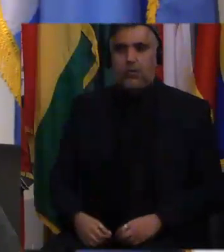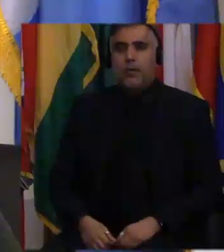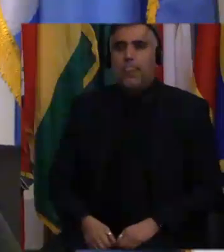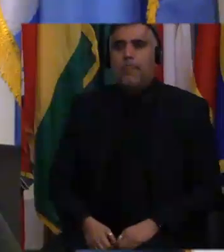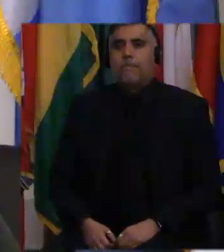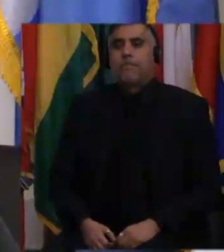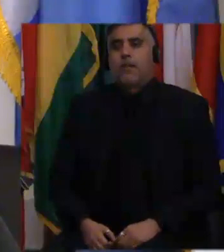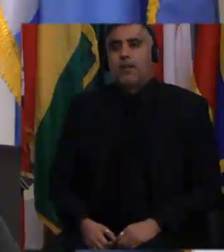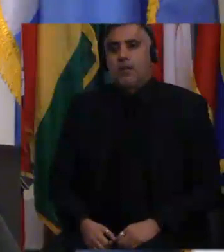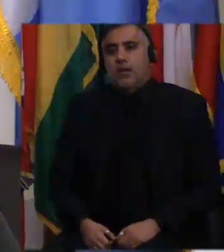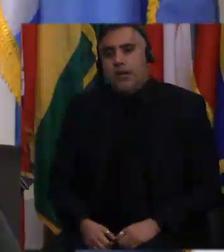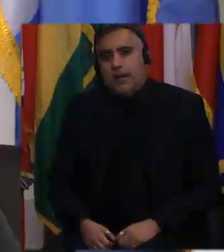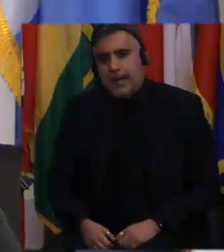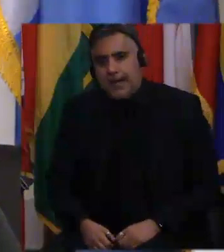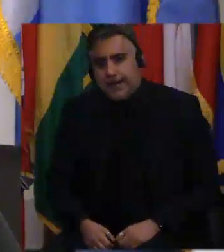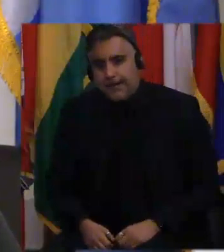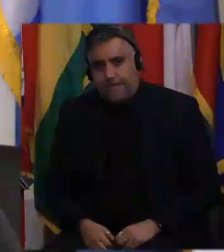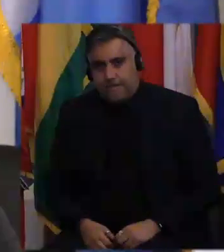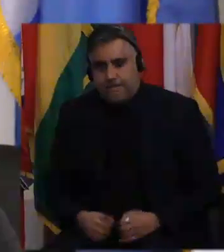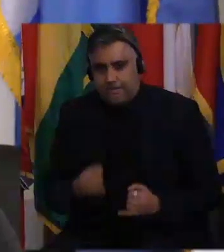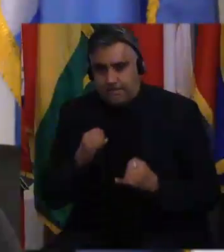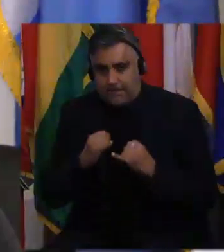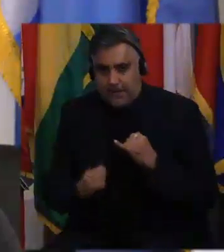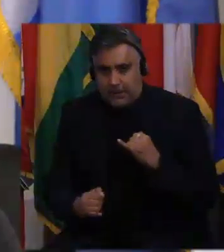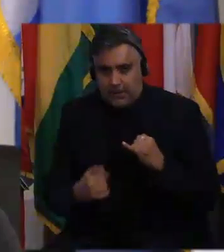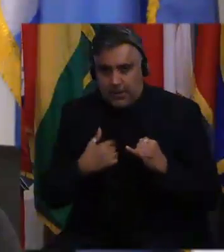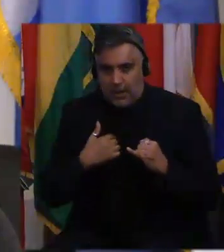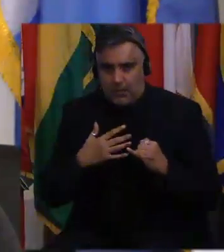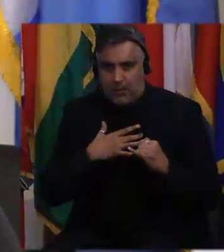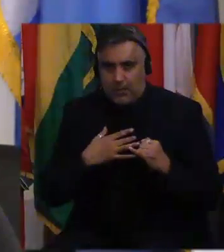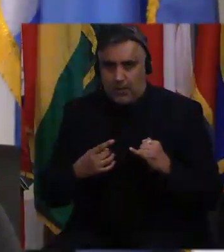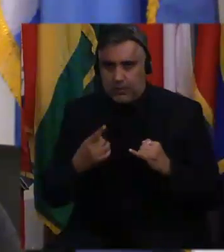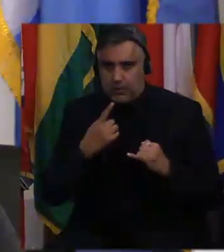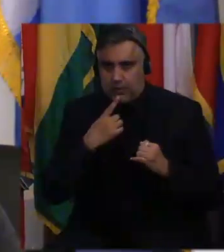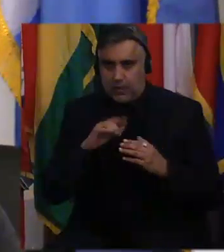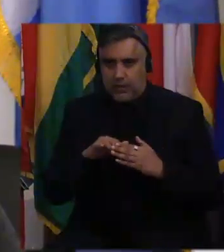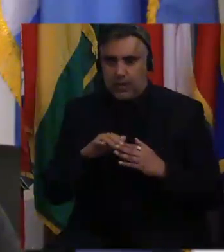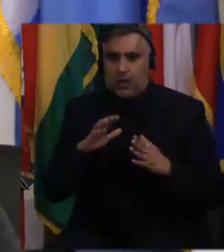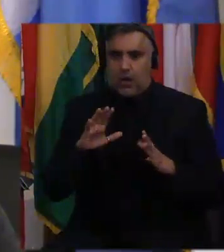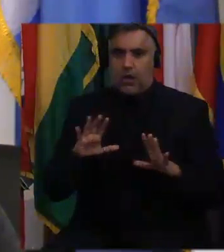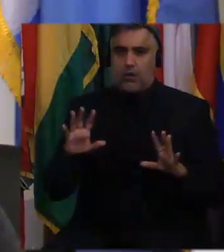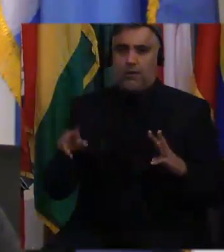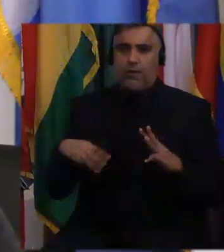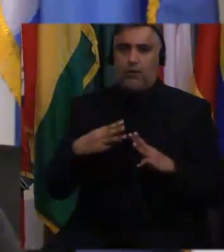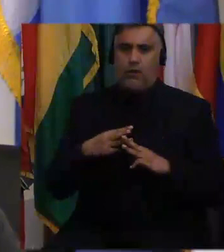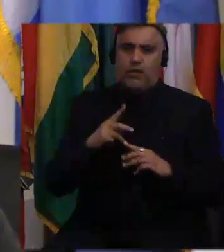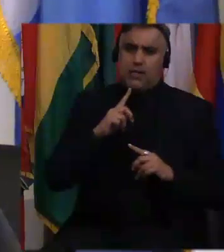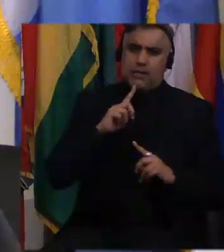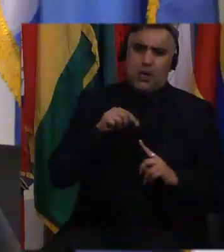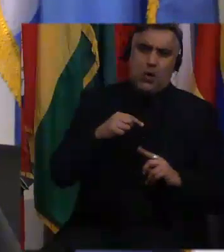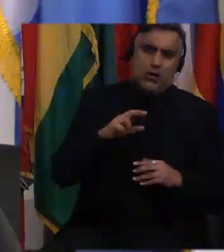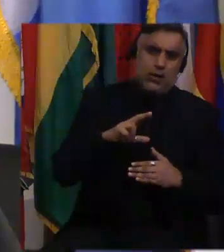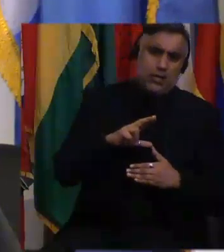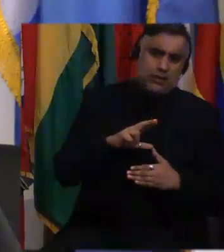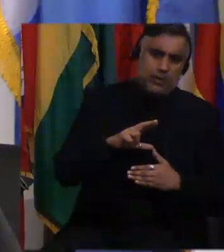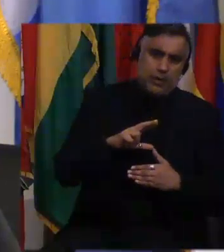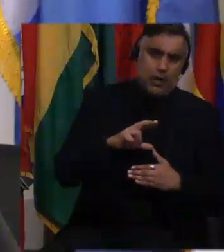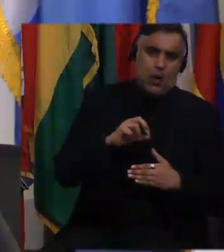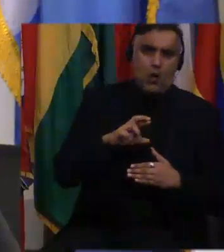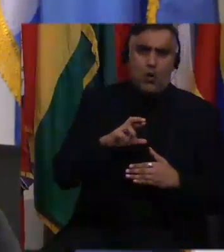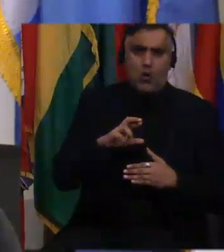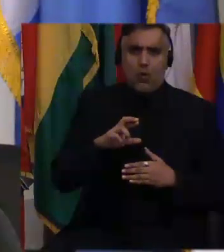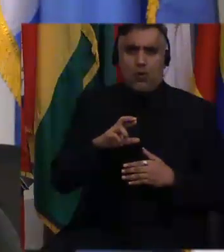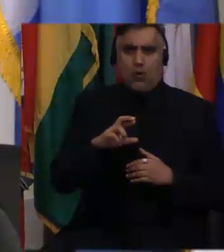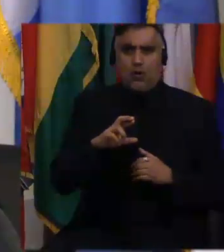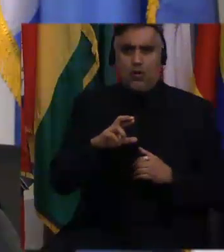women. And finally, I would like to say that all over the world, and it's not only in Latin America or in